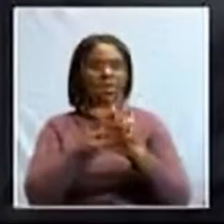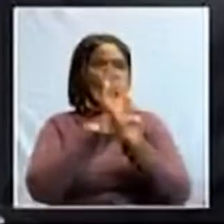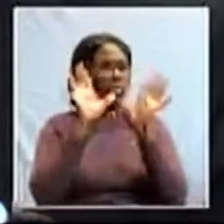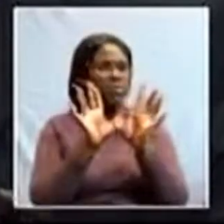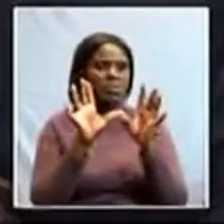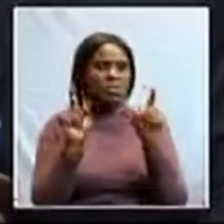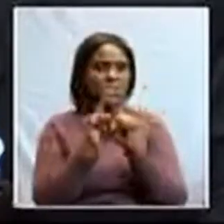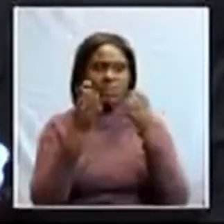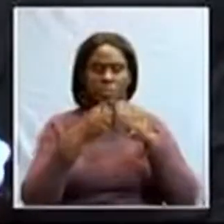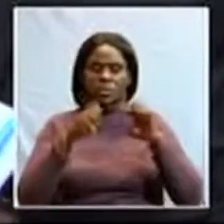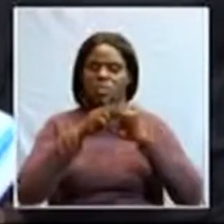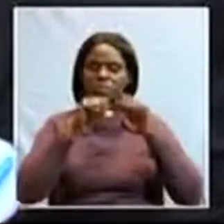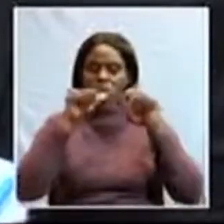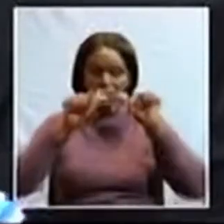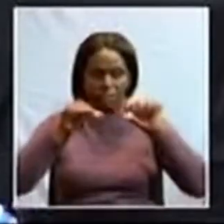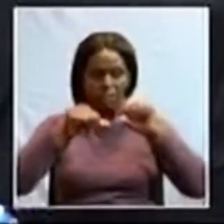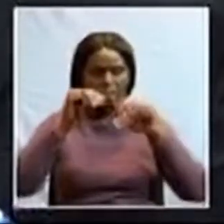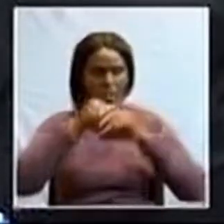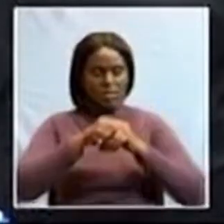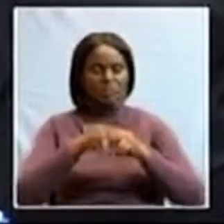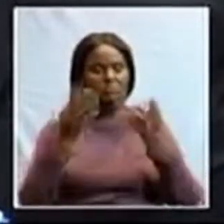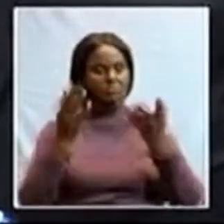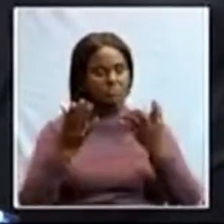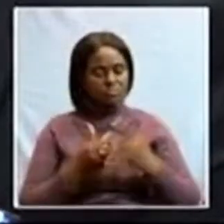acquitted. They were not even audited internally.